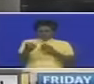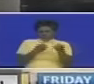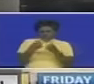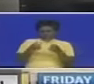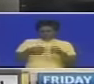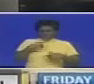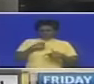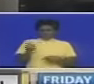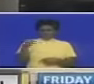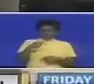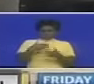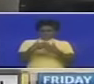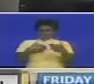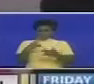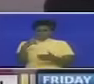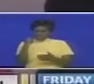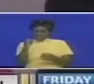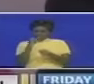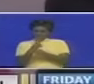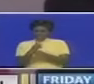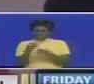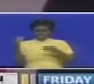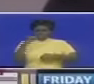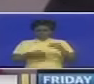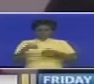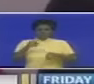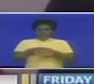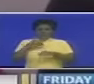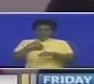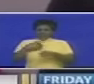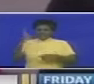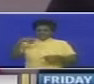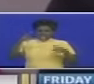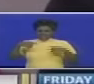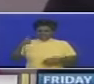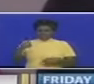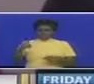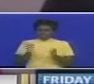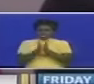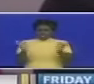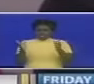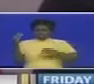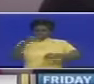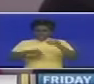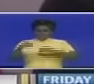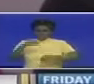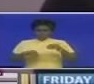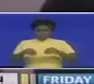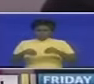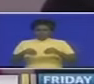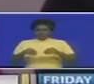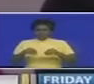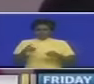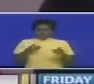approach ahead of the March 2013 elections. We had a very successful general election, and the